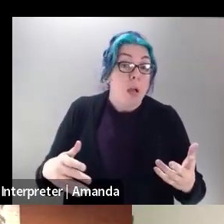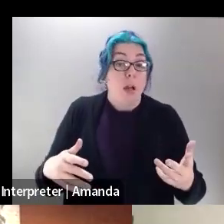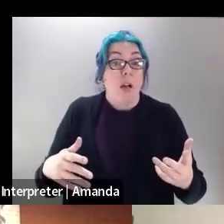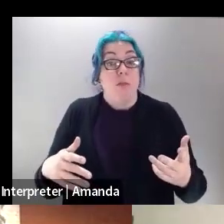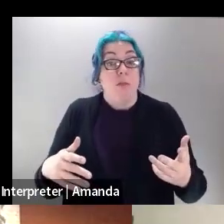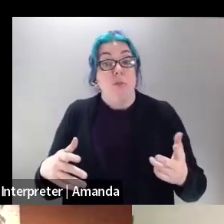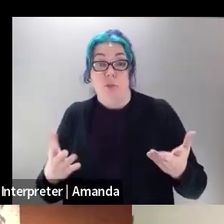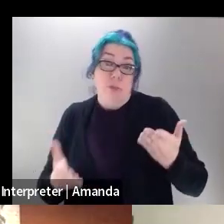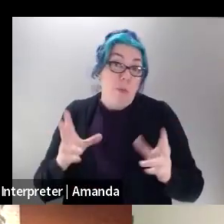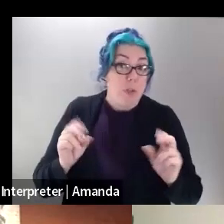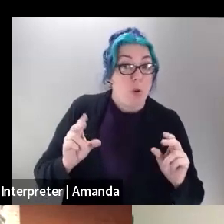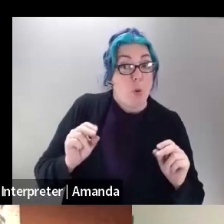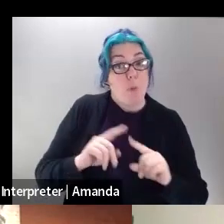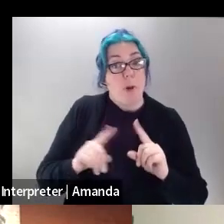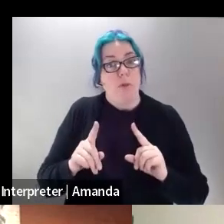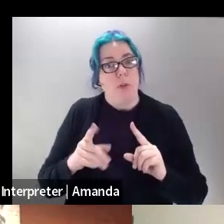people will.